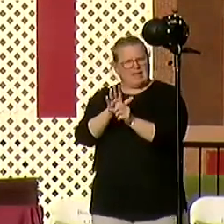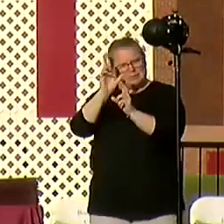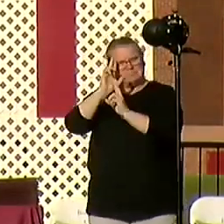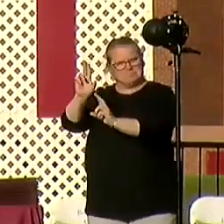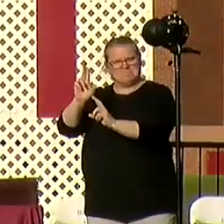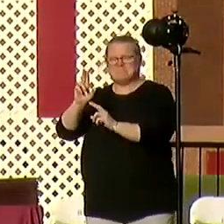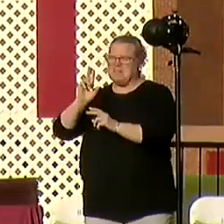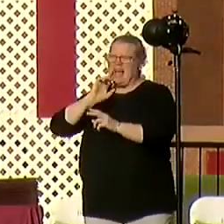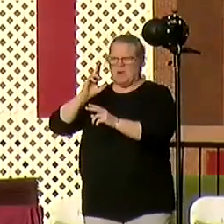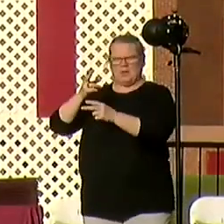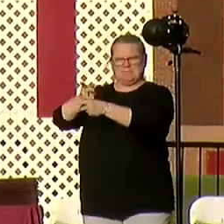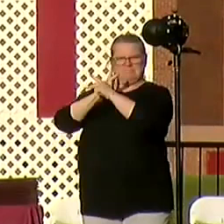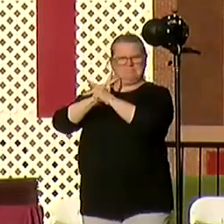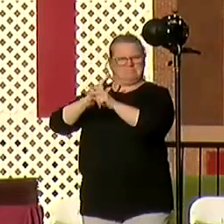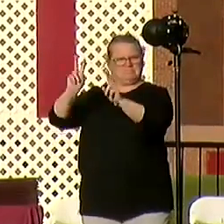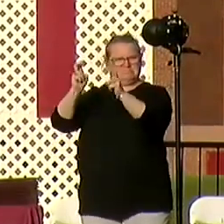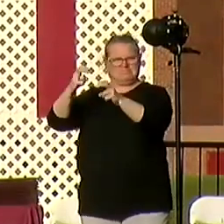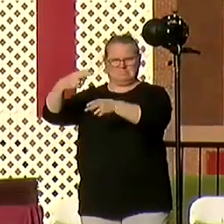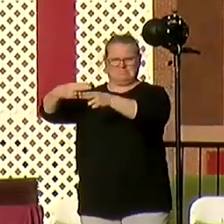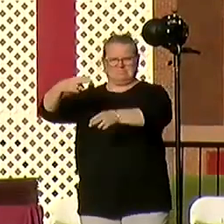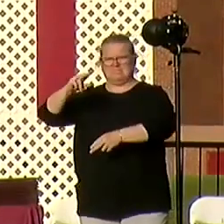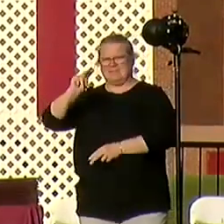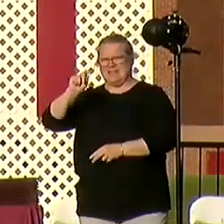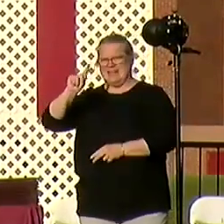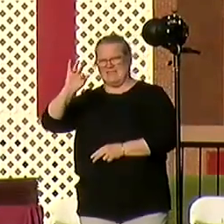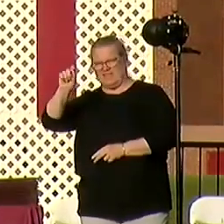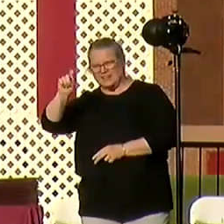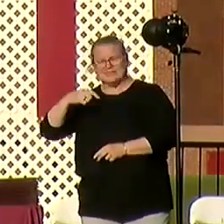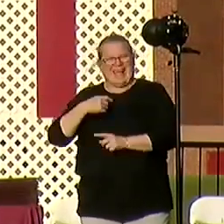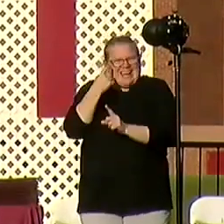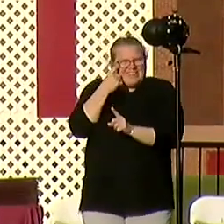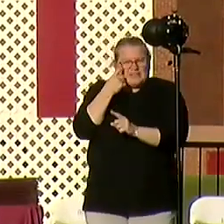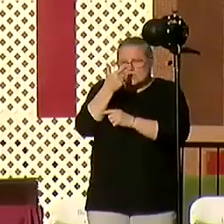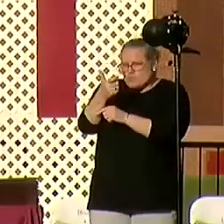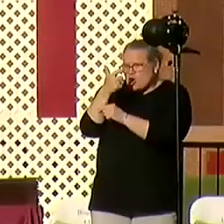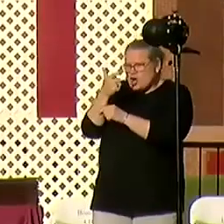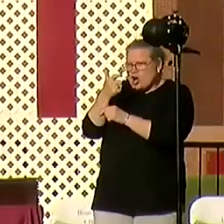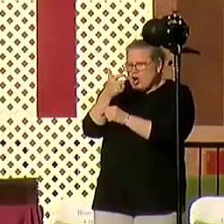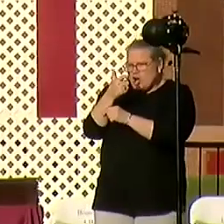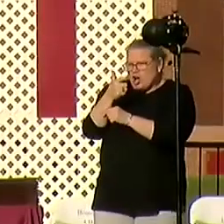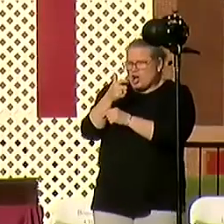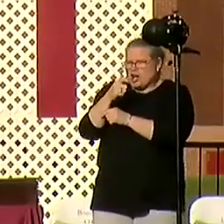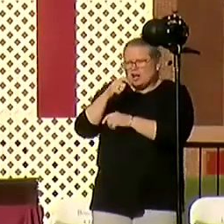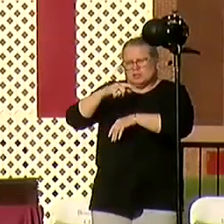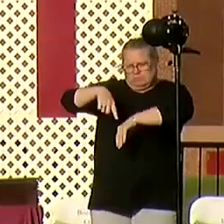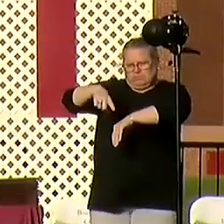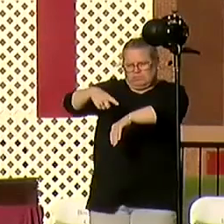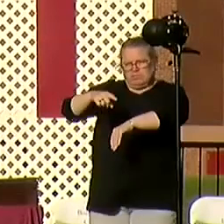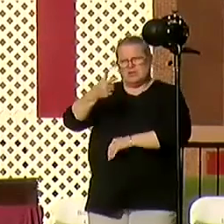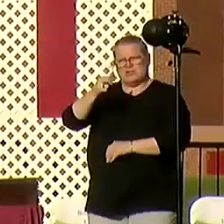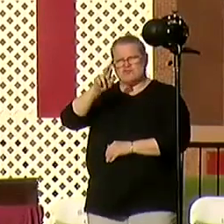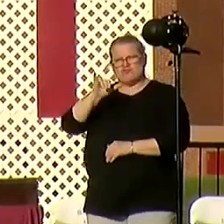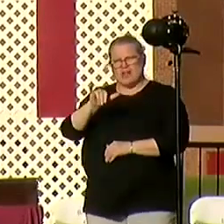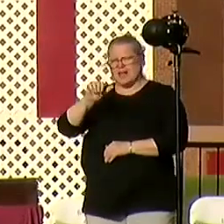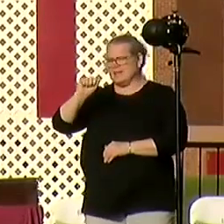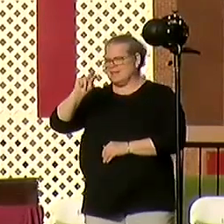Netflix. And more specifically, my recent binging of Grey's Anatomy. I think you all may be able to relate a little bit to spending more